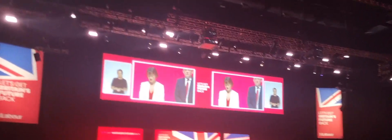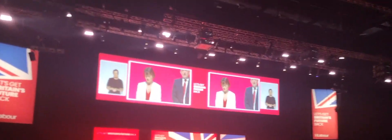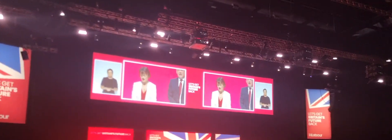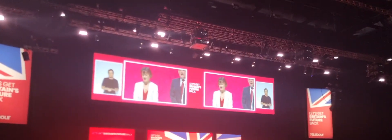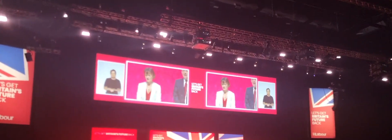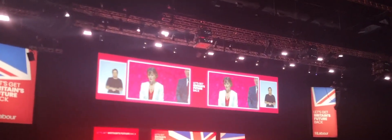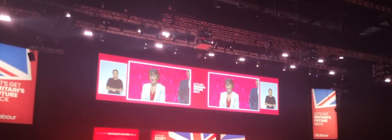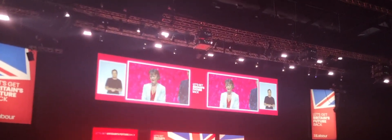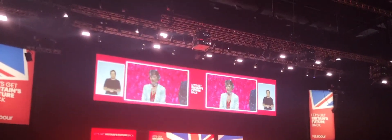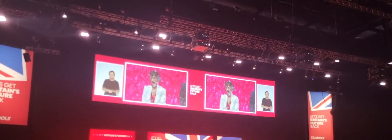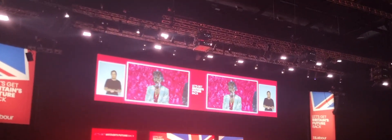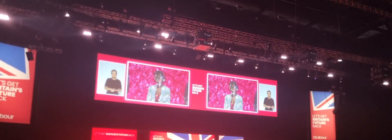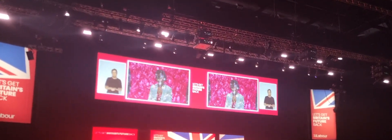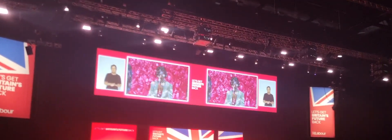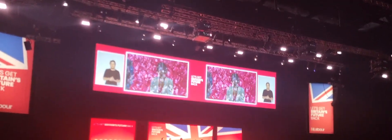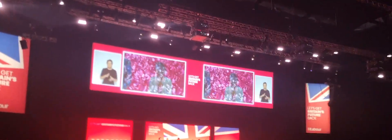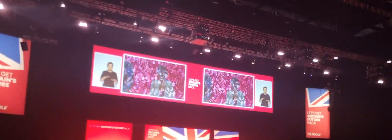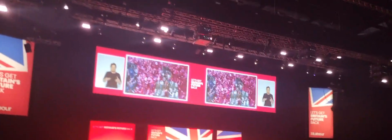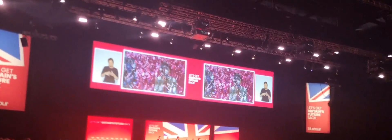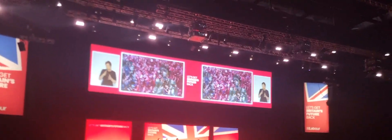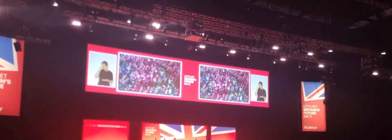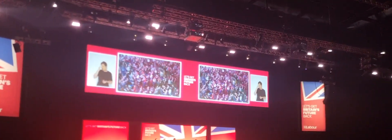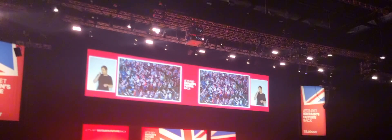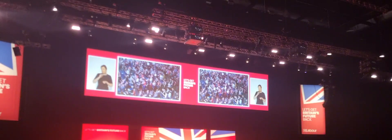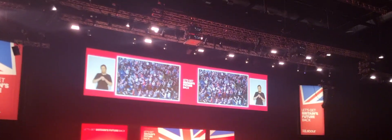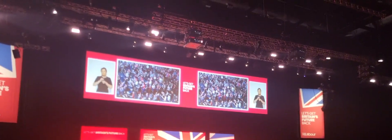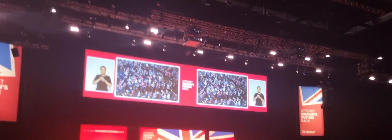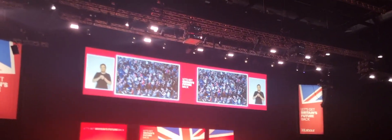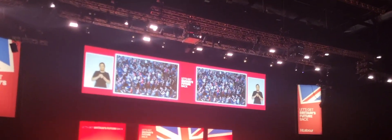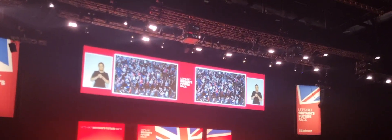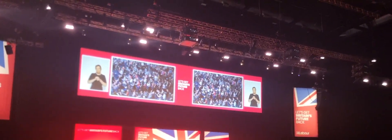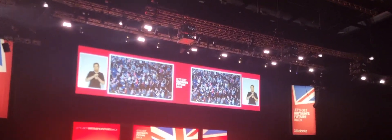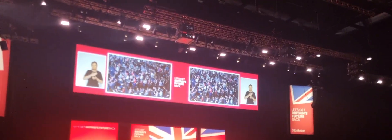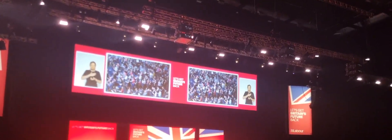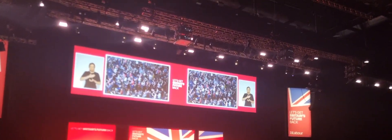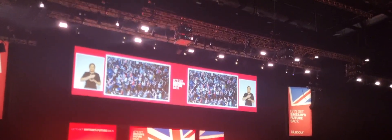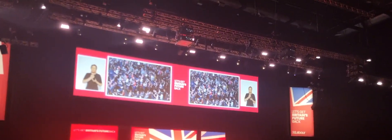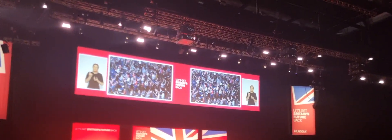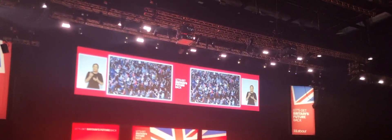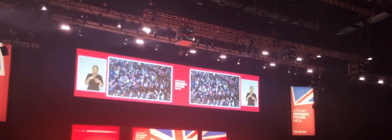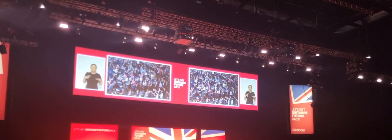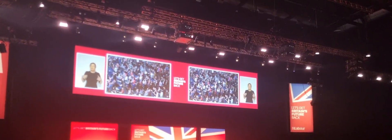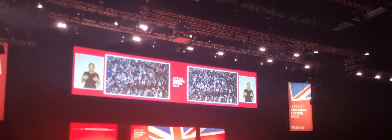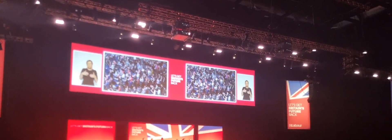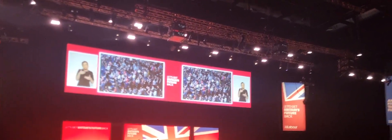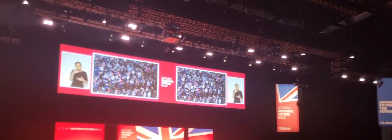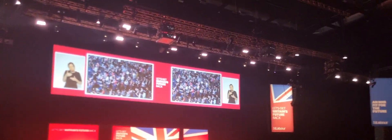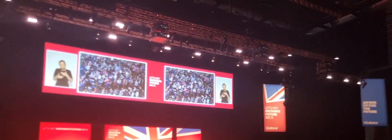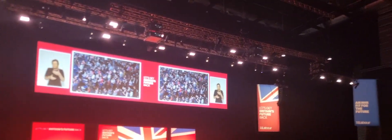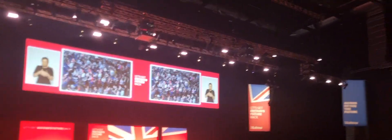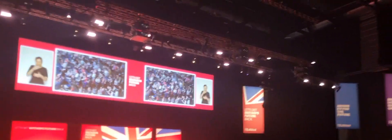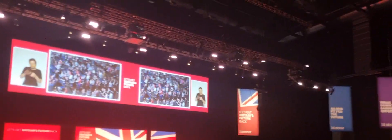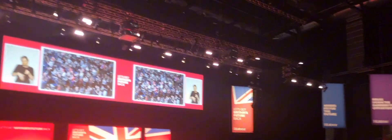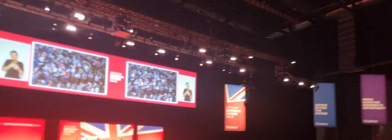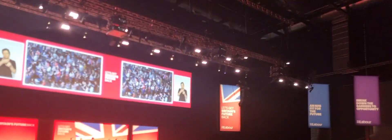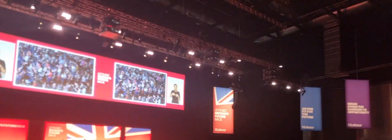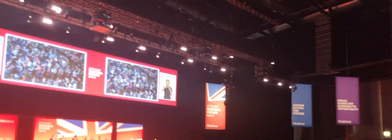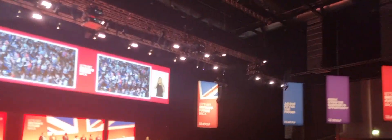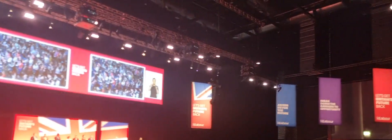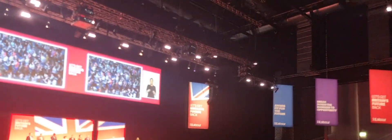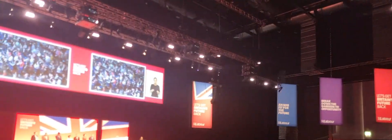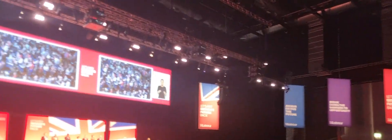Covered, swear we owe to bear it onward till we fall.